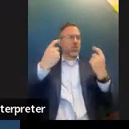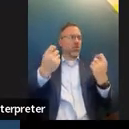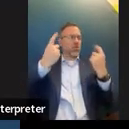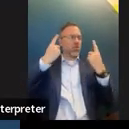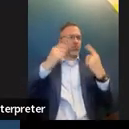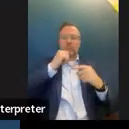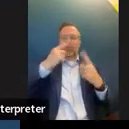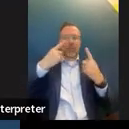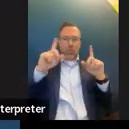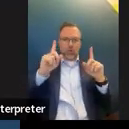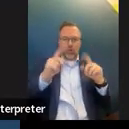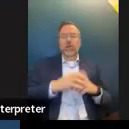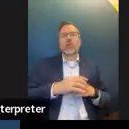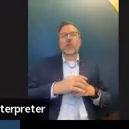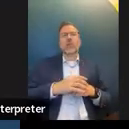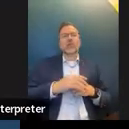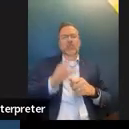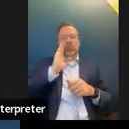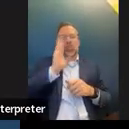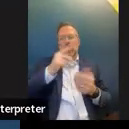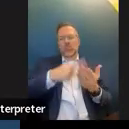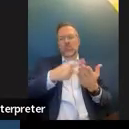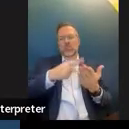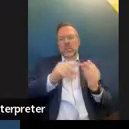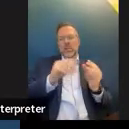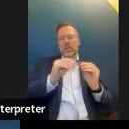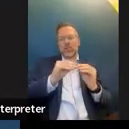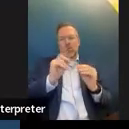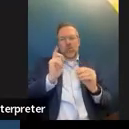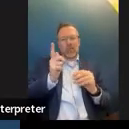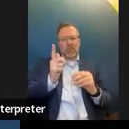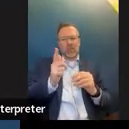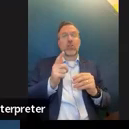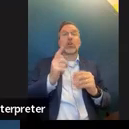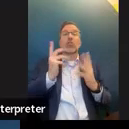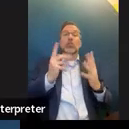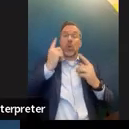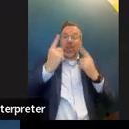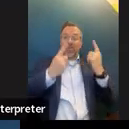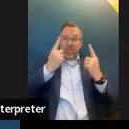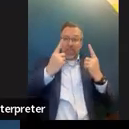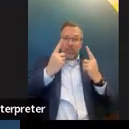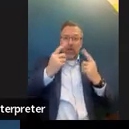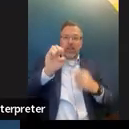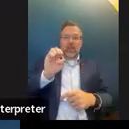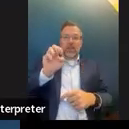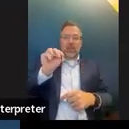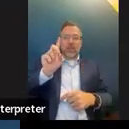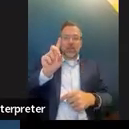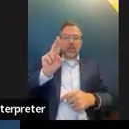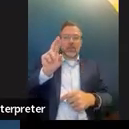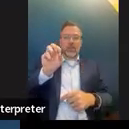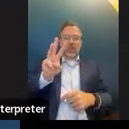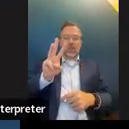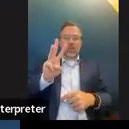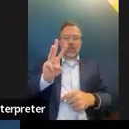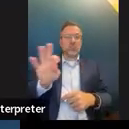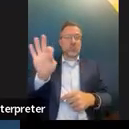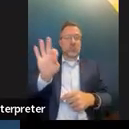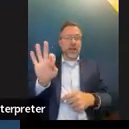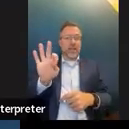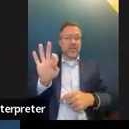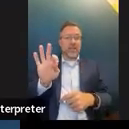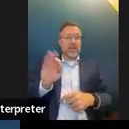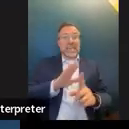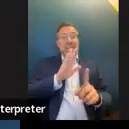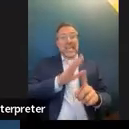that more in the end. But think about that in terms of Andrew F. We don't know what was happening in his elementary